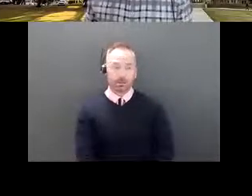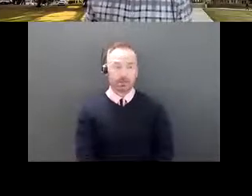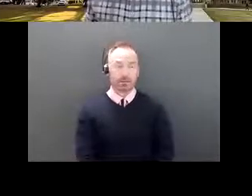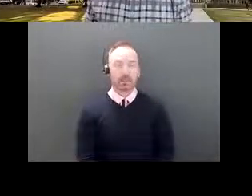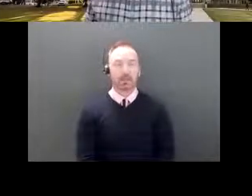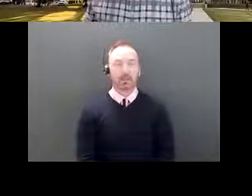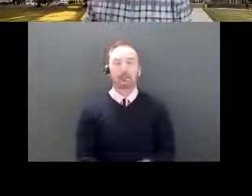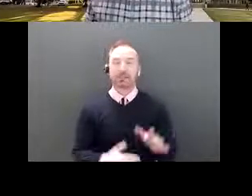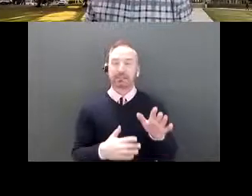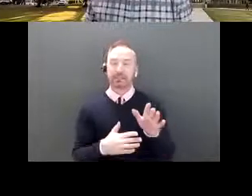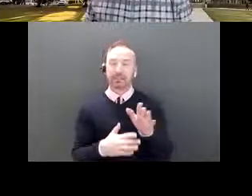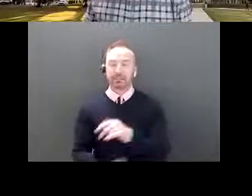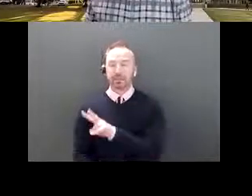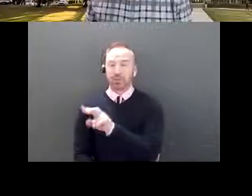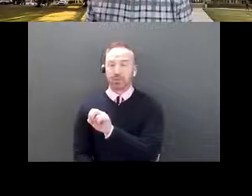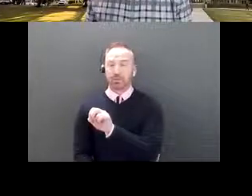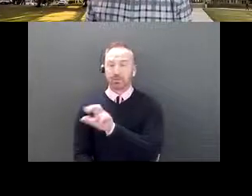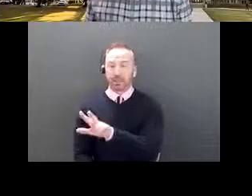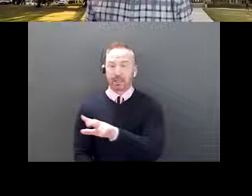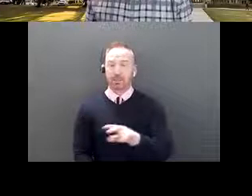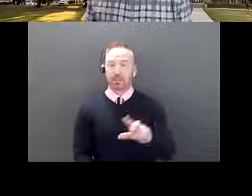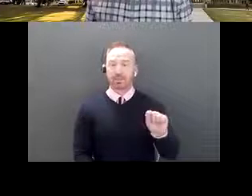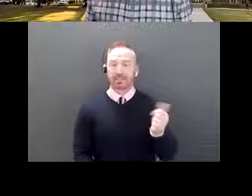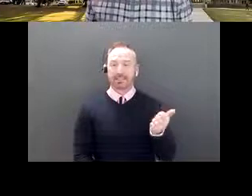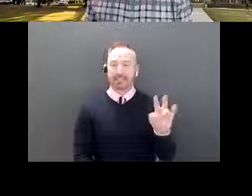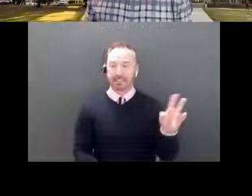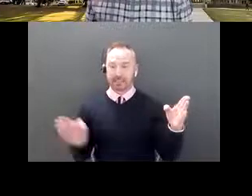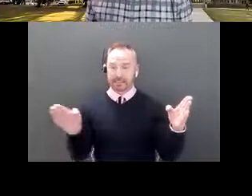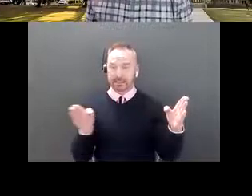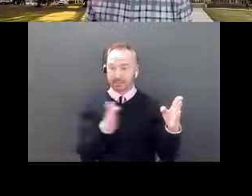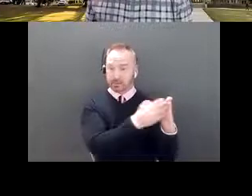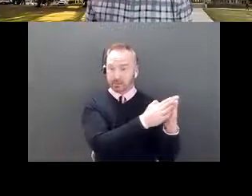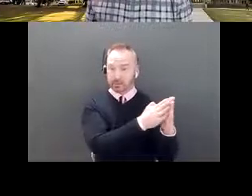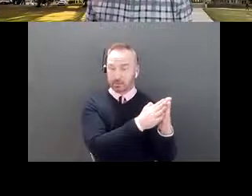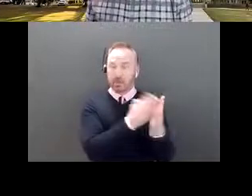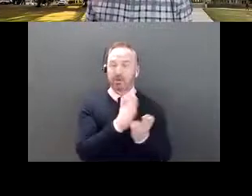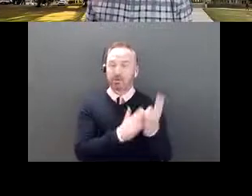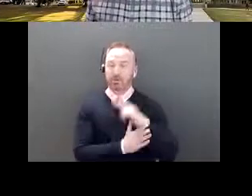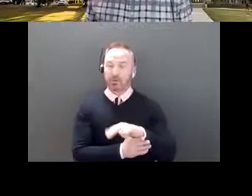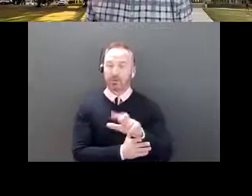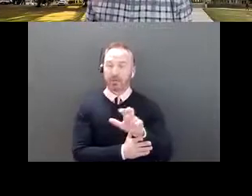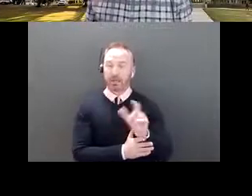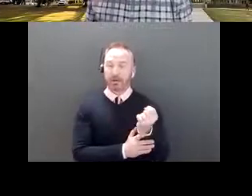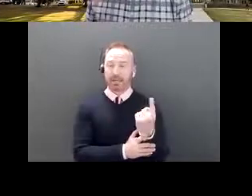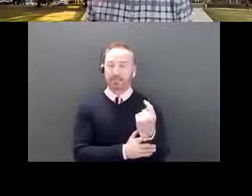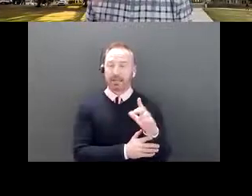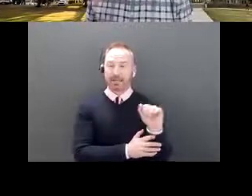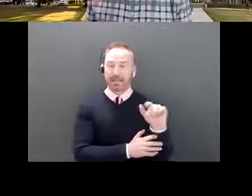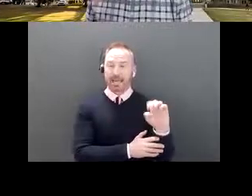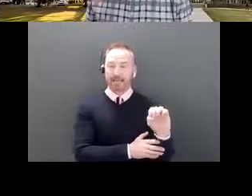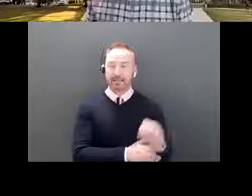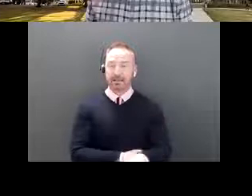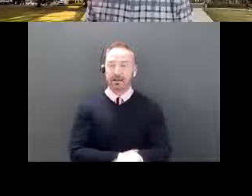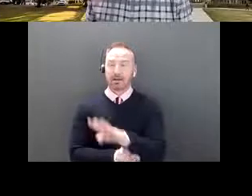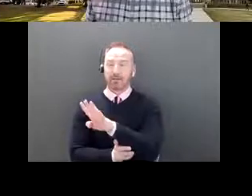between 2003 and 2017, we reviewed 311 cases involving 445